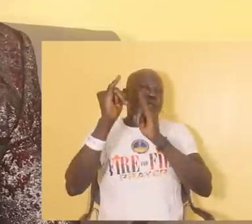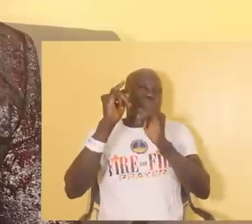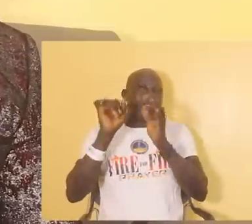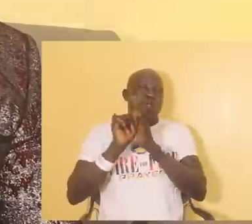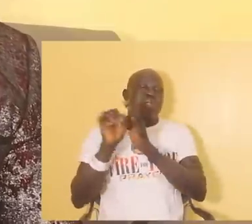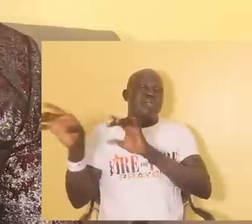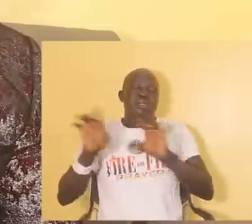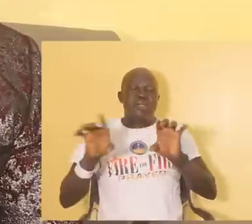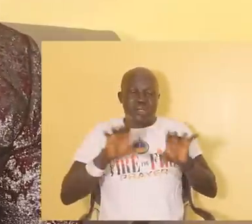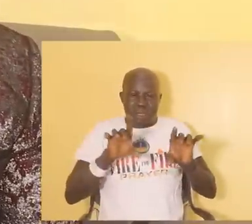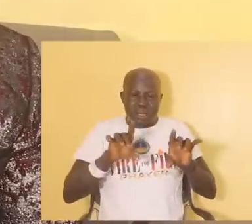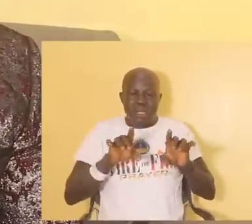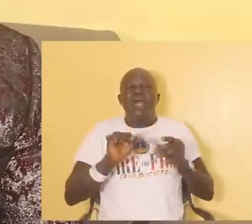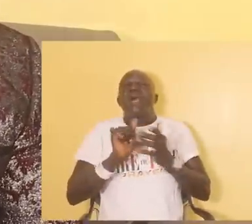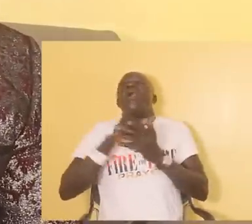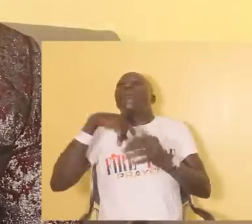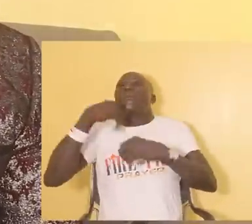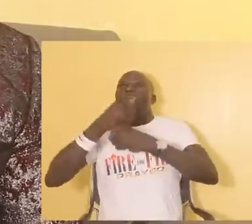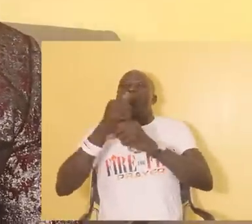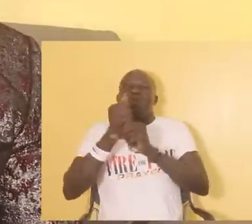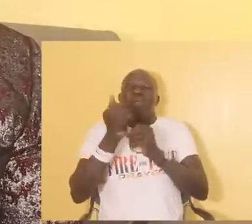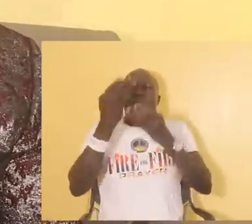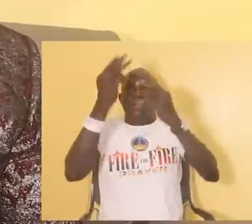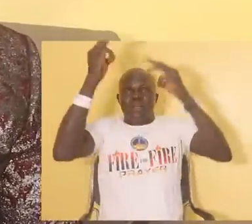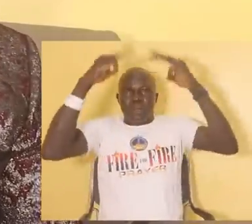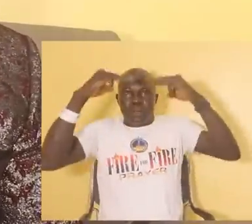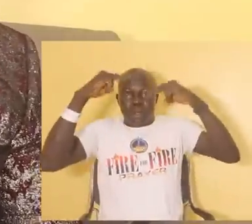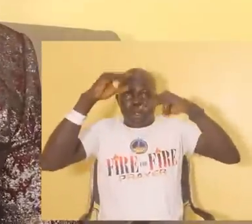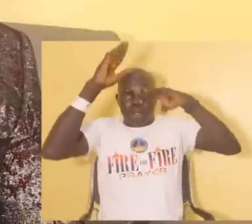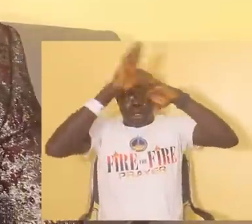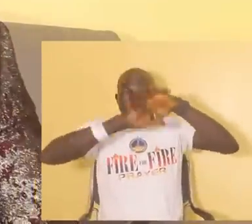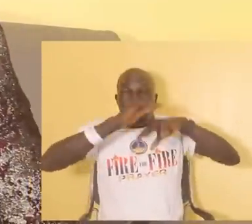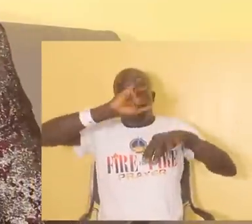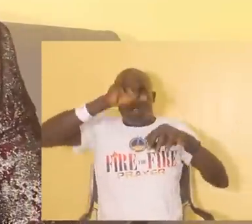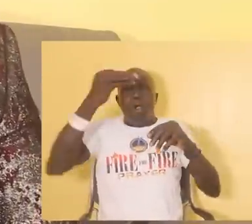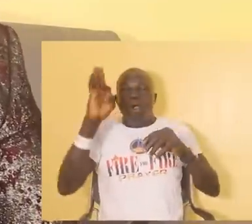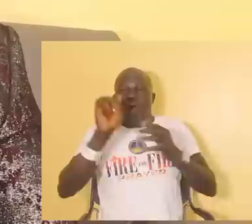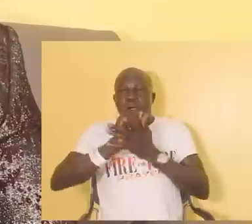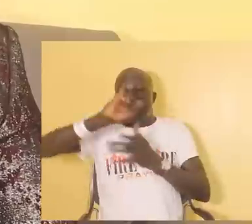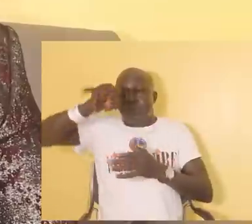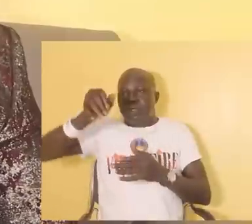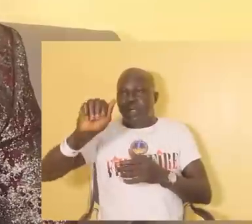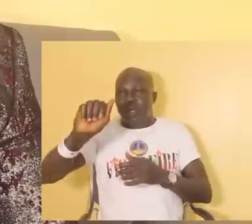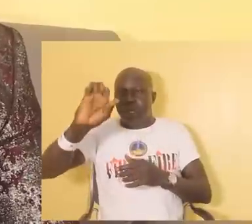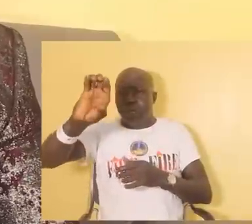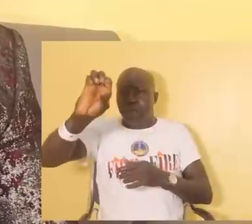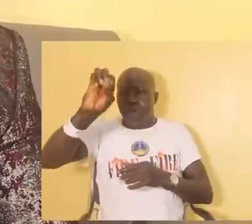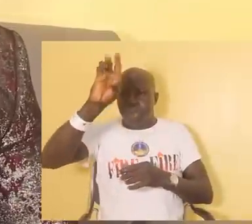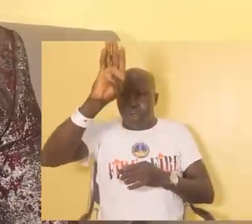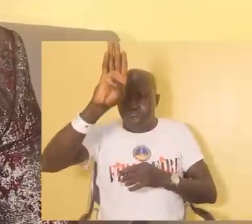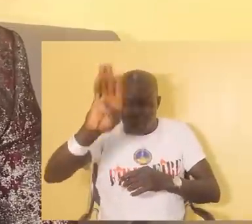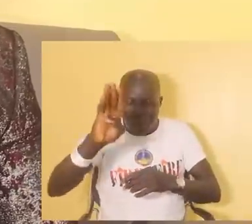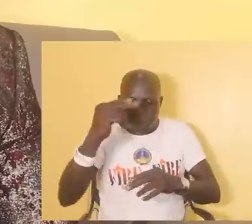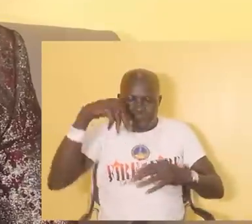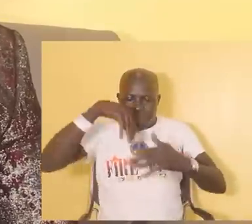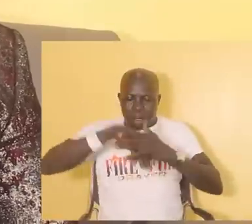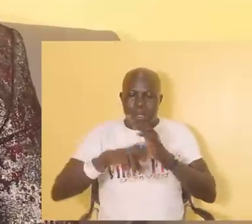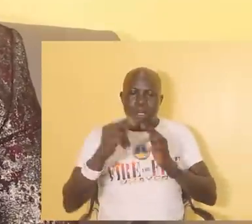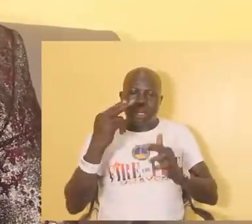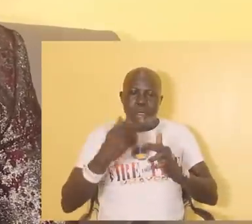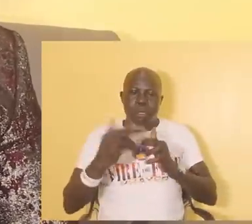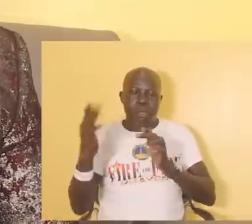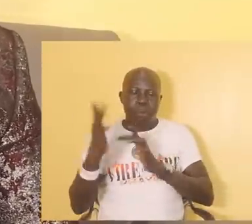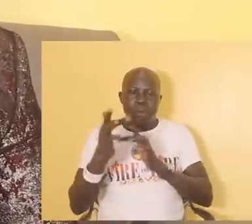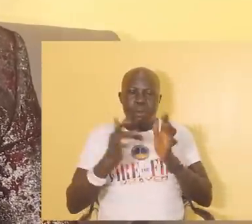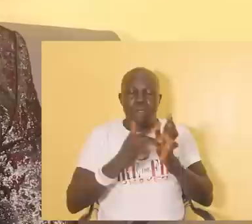one that I see. Ki iri orun that made the dew of heaven. O se sori Jacob. So shower on Jacob. Add the baroka na ya. In the name of Jesus. Any